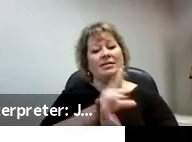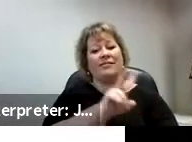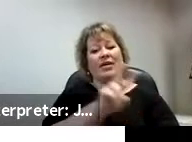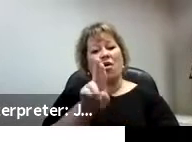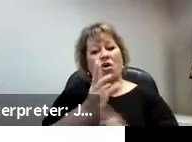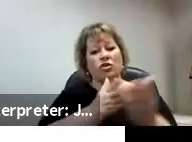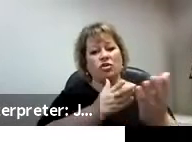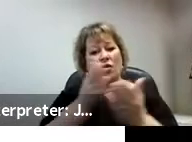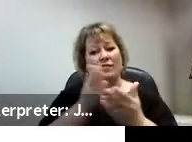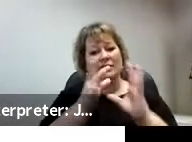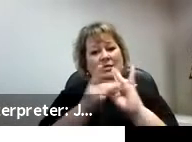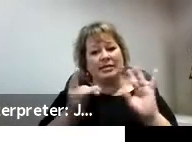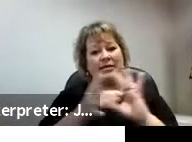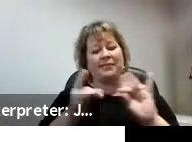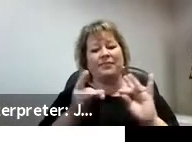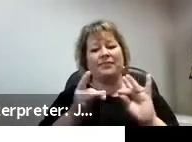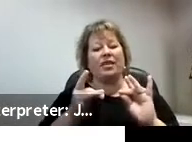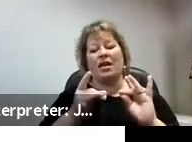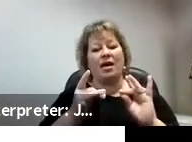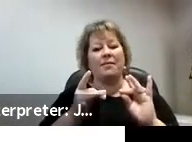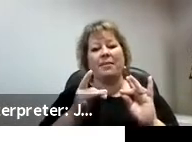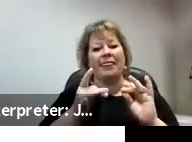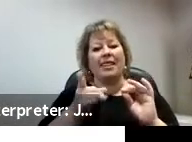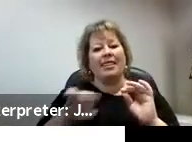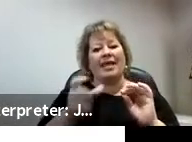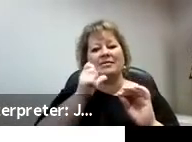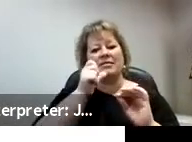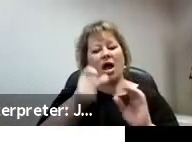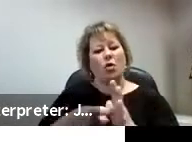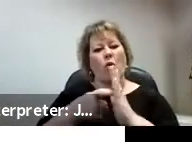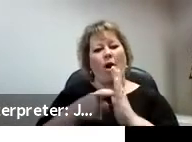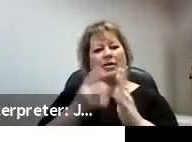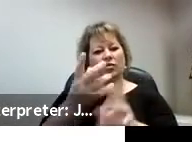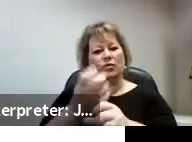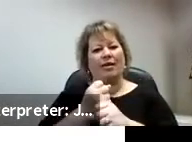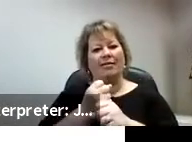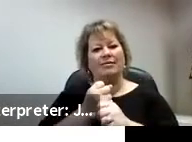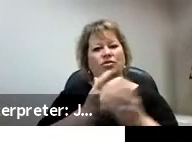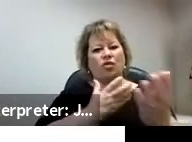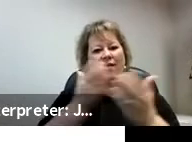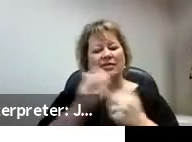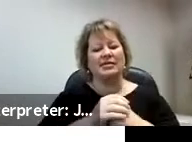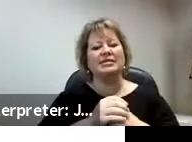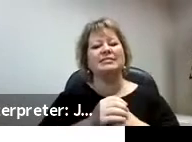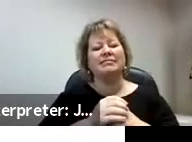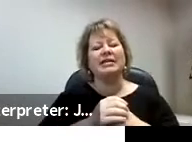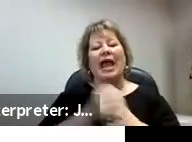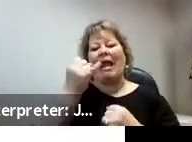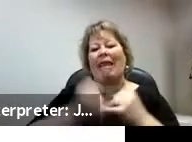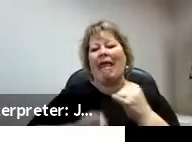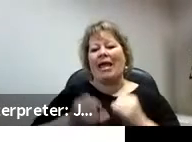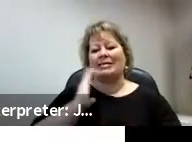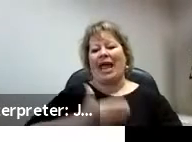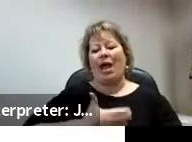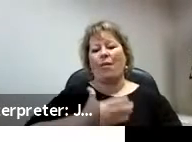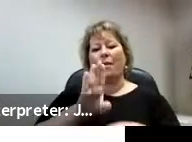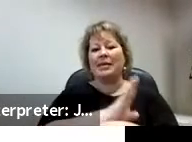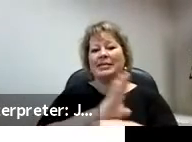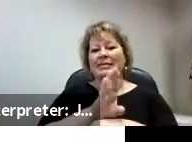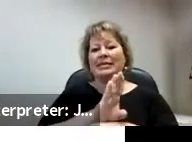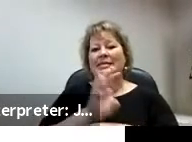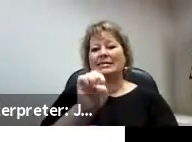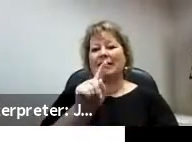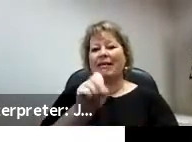requirement to receive OASIS services. And finally, our Business Enterprise Program. This